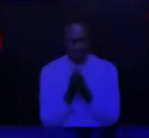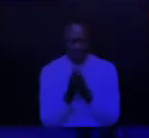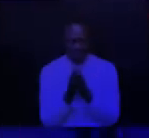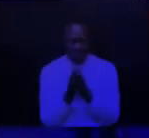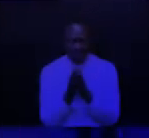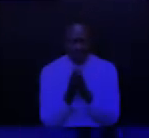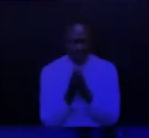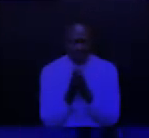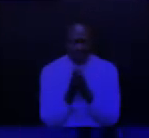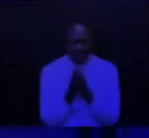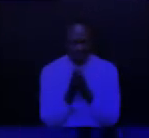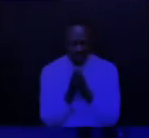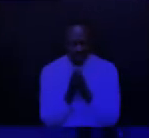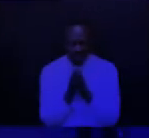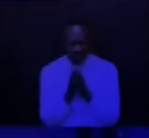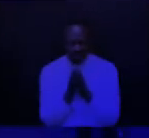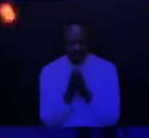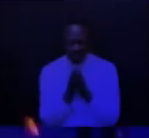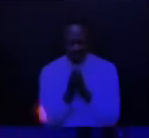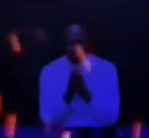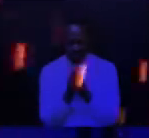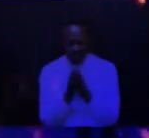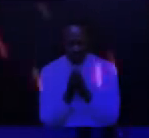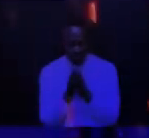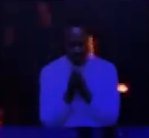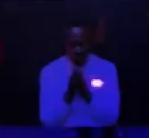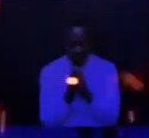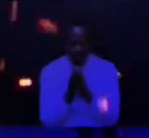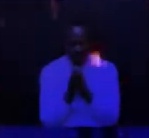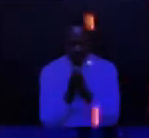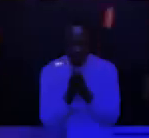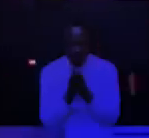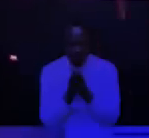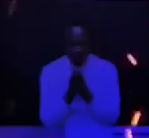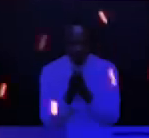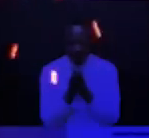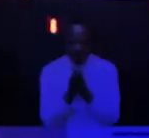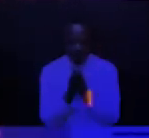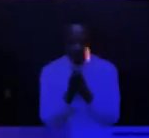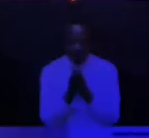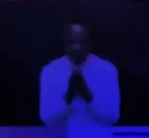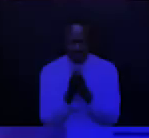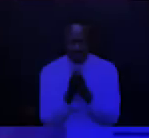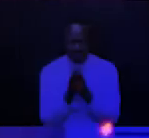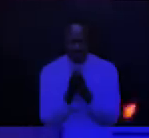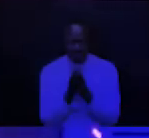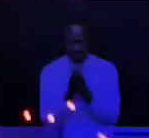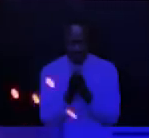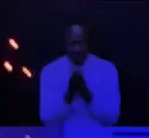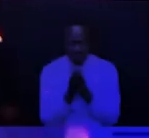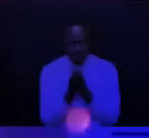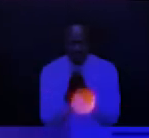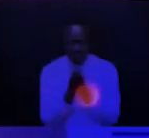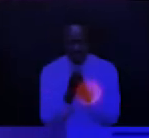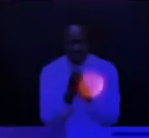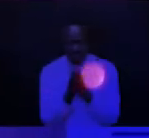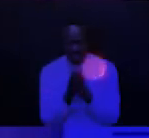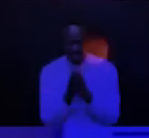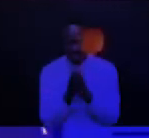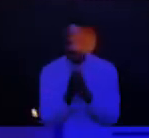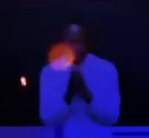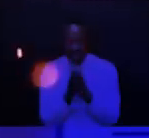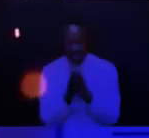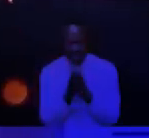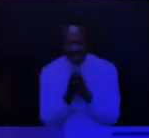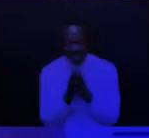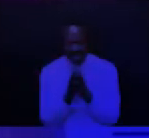people you have given us, that we will do good. We will bless your lives. We will be an asset. We will be a blessing. We